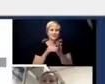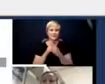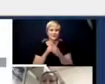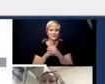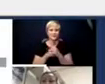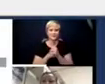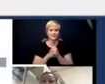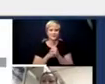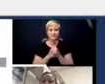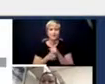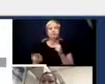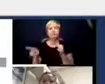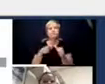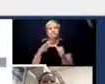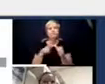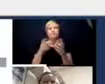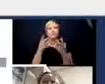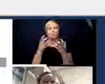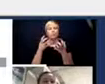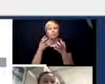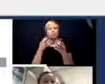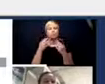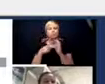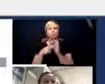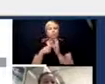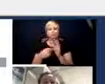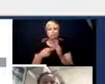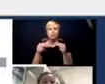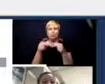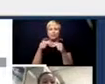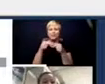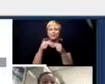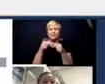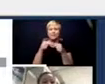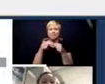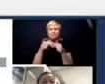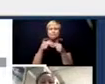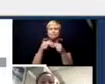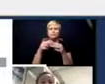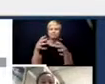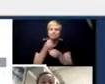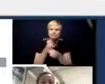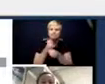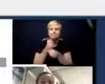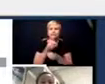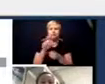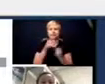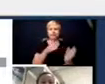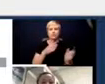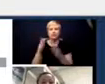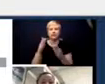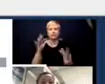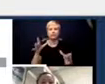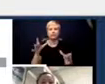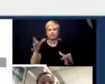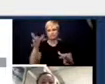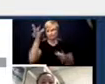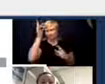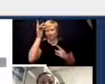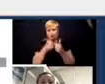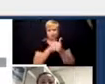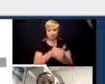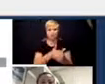So first, I'm going to share a set of slides that give a brief overview of Delaware's plan for contact tracing. These slides are